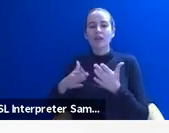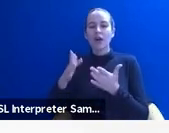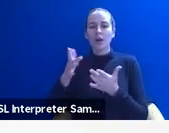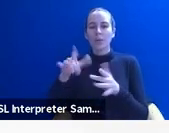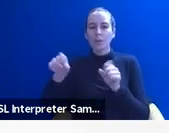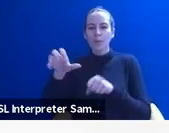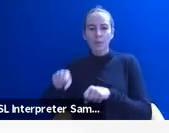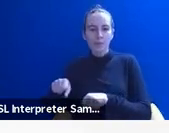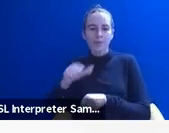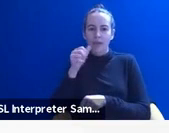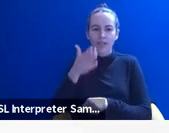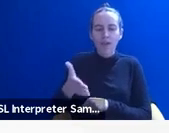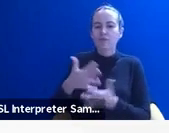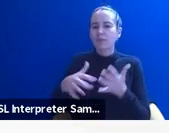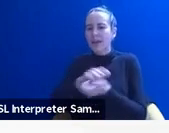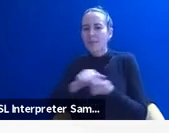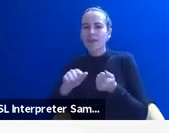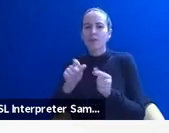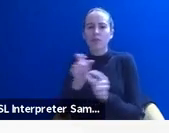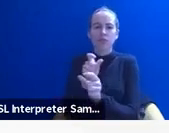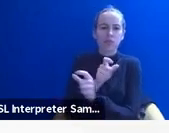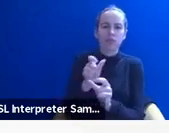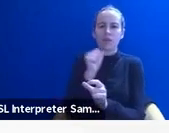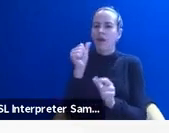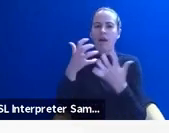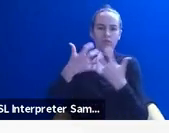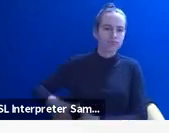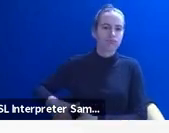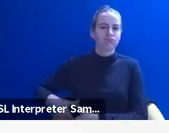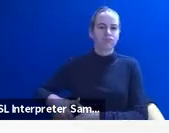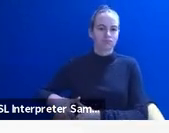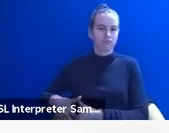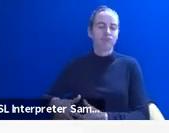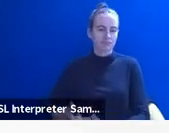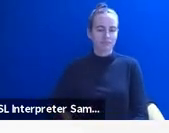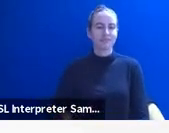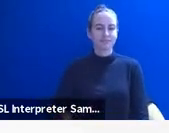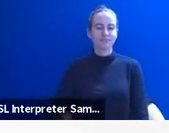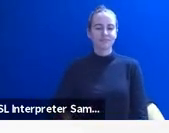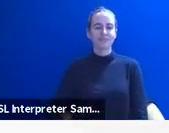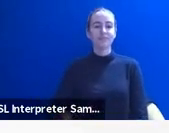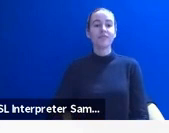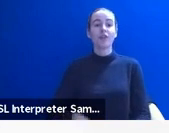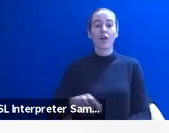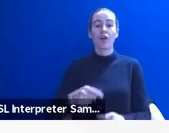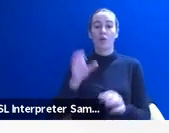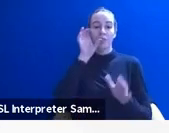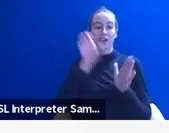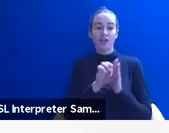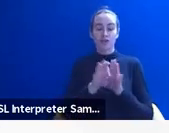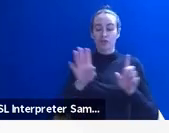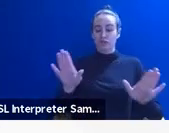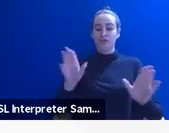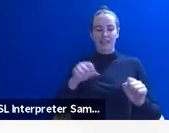damaged or misaligned. The inner hair cells are disheveled and completely disorganized. In these two pictures, you can see the stark reality of